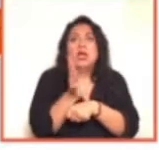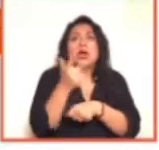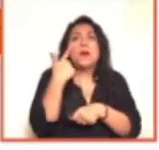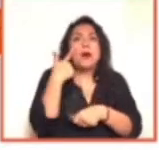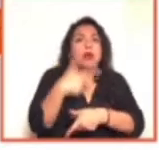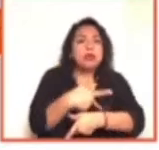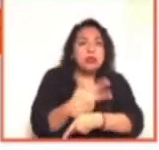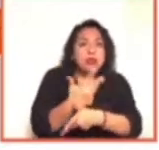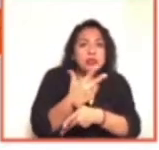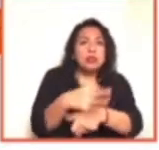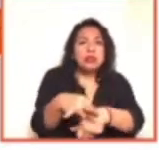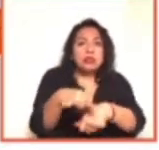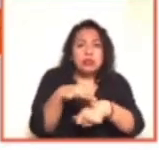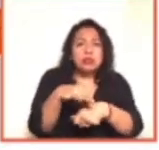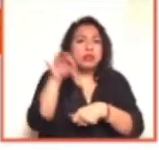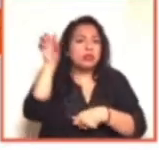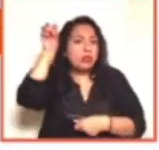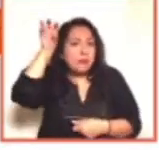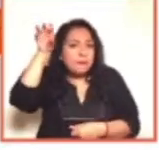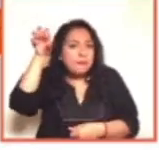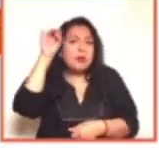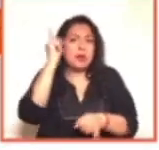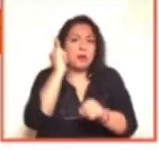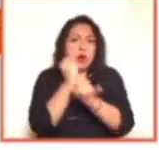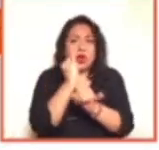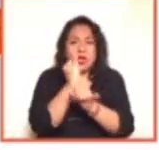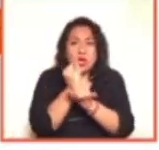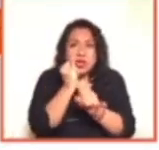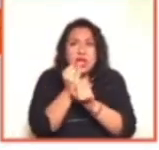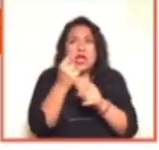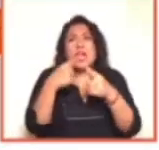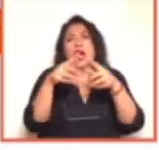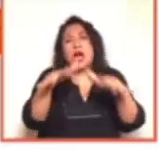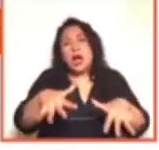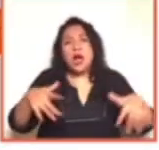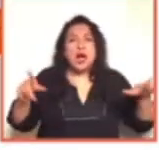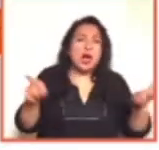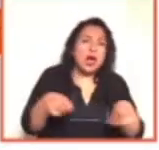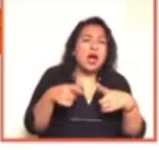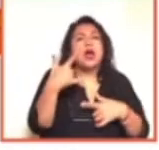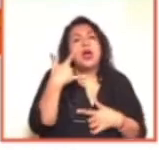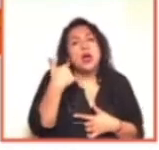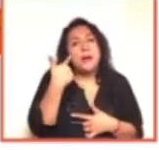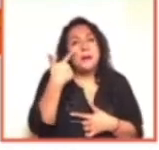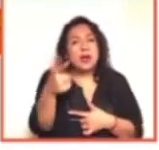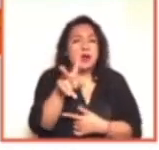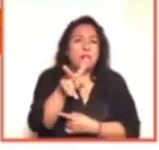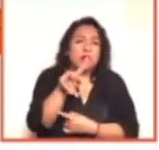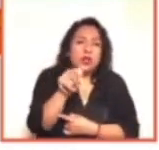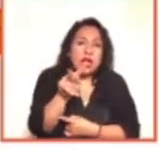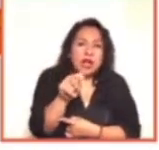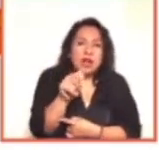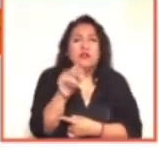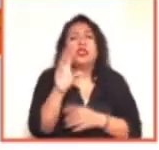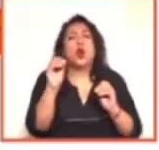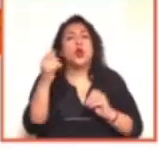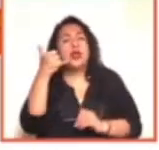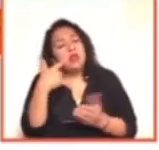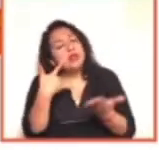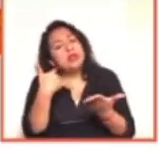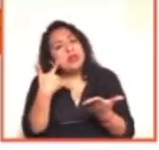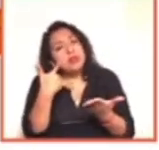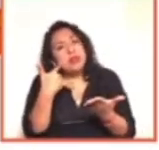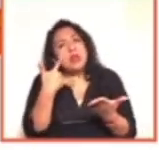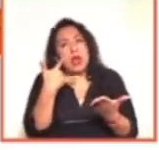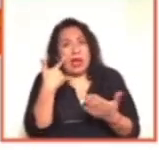of concerts that you watch on your TV and your phone. It's those artists that bring relief to you. So, you know, we have been